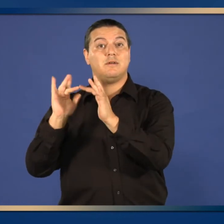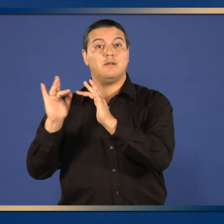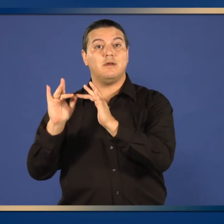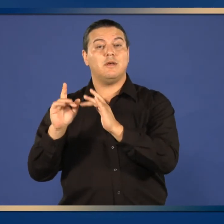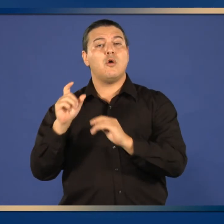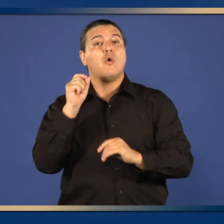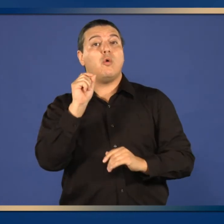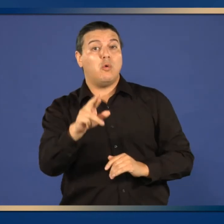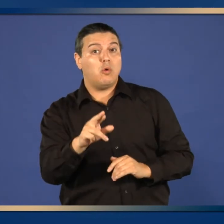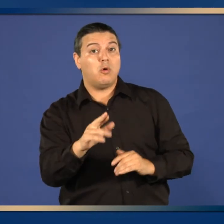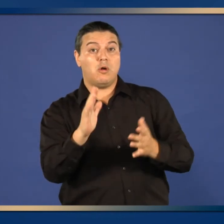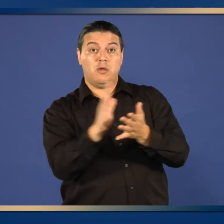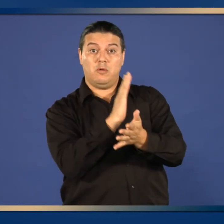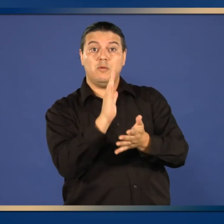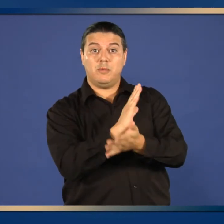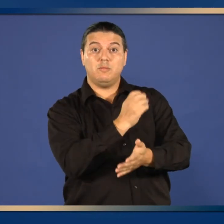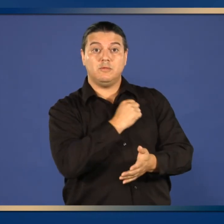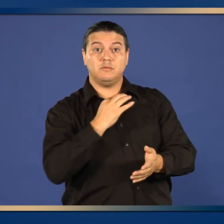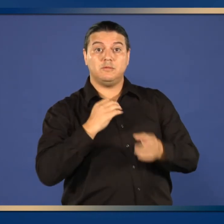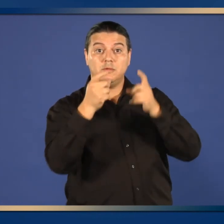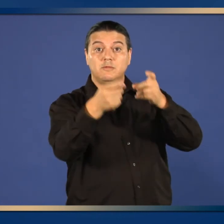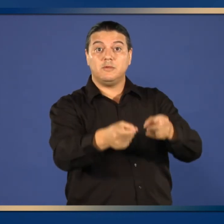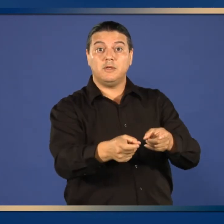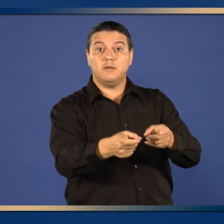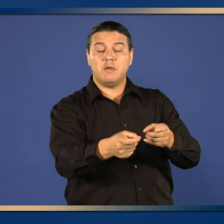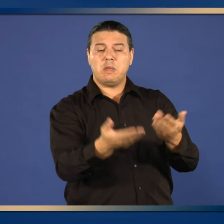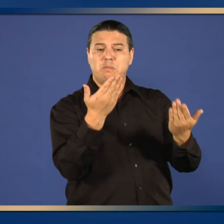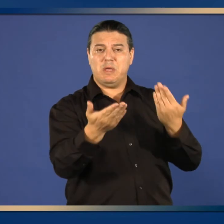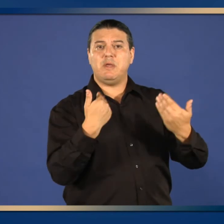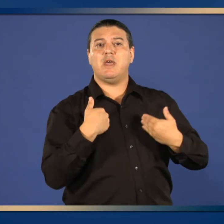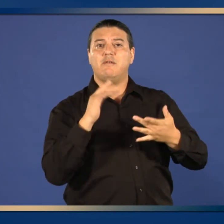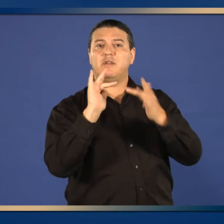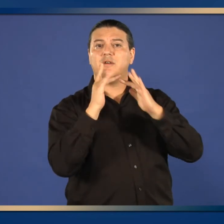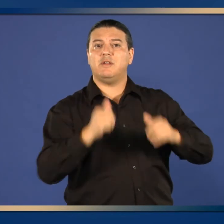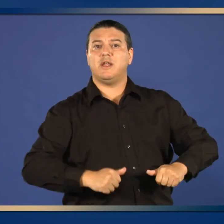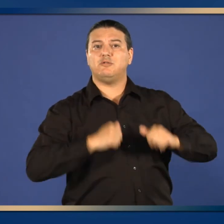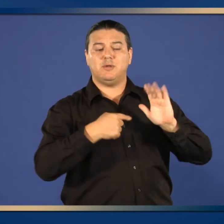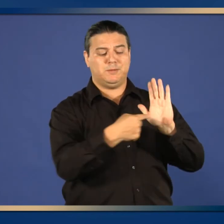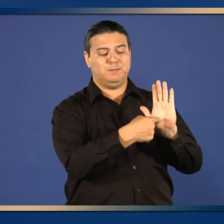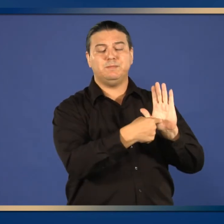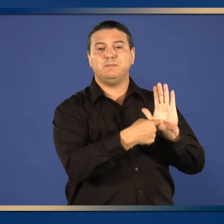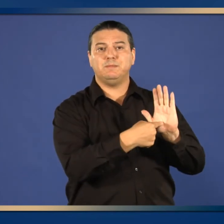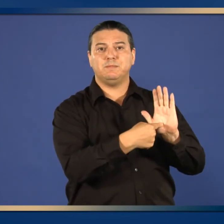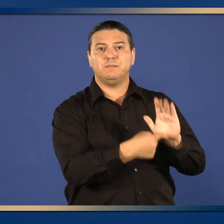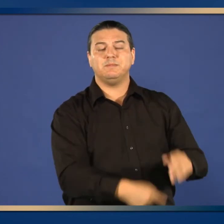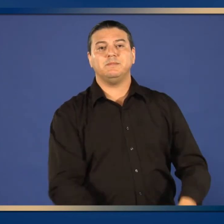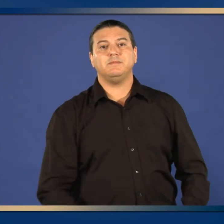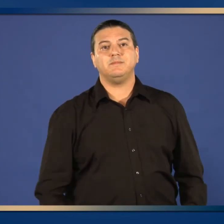or look on the information you are given. A web address may be included on those.